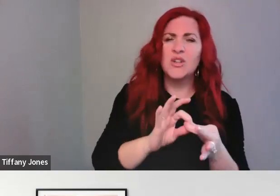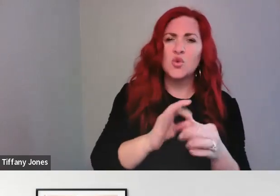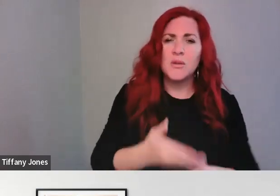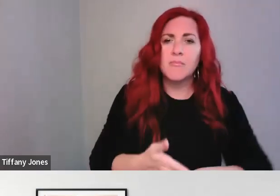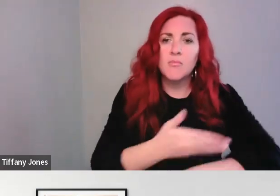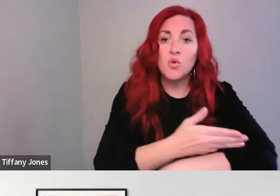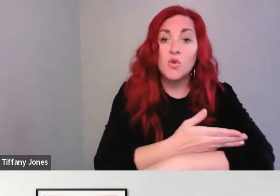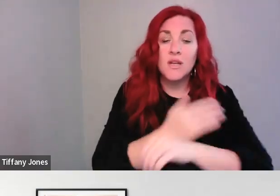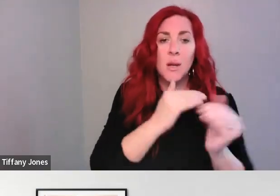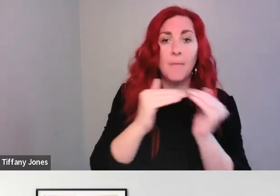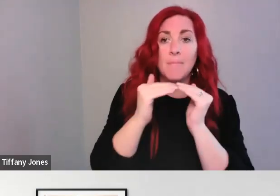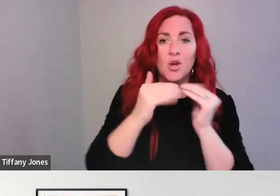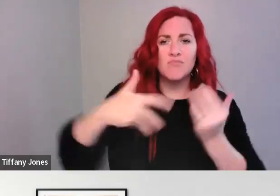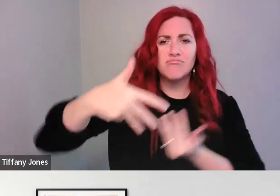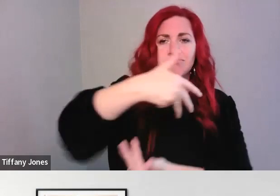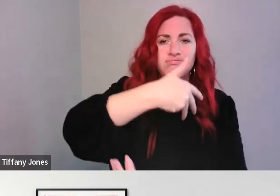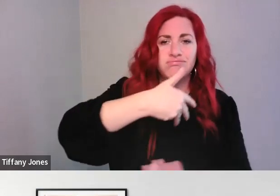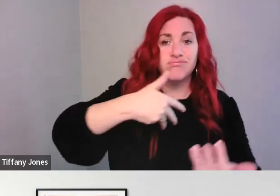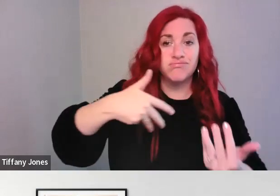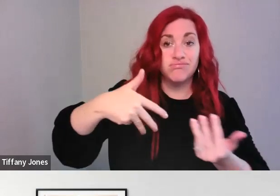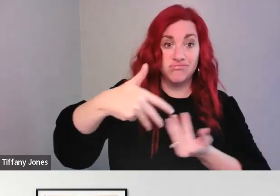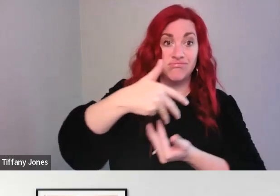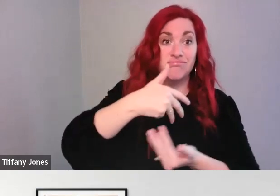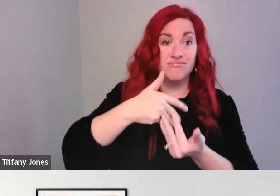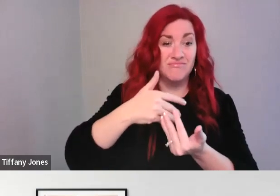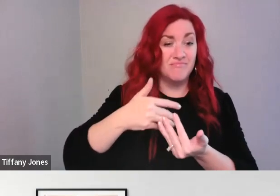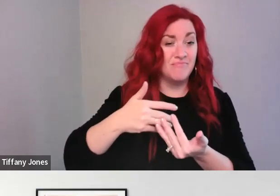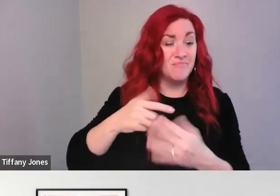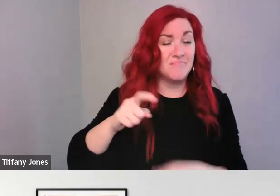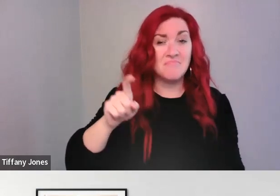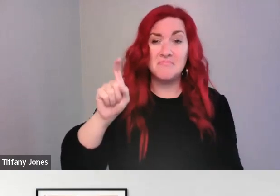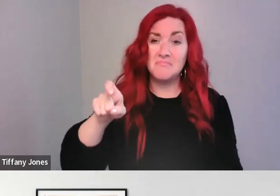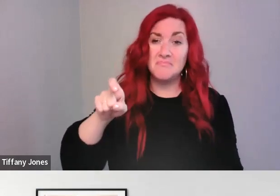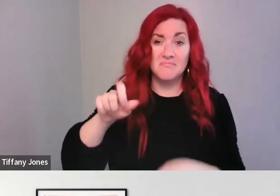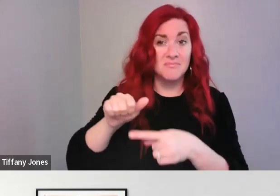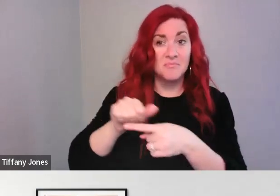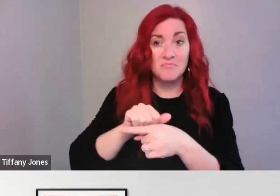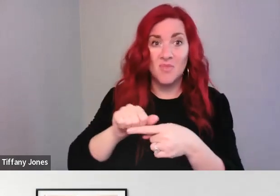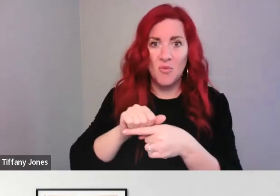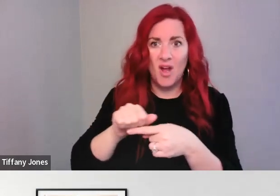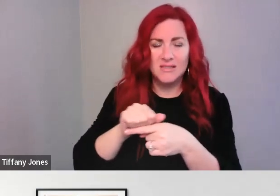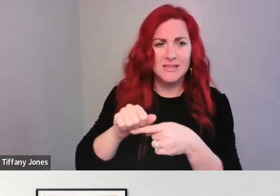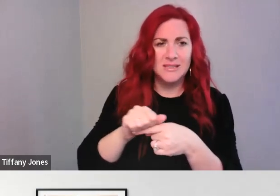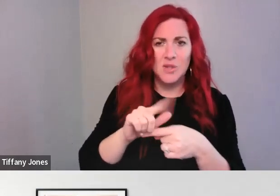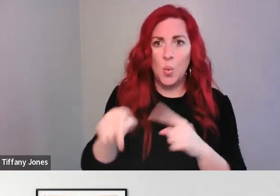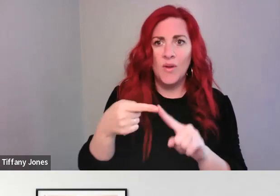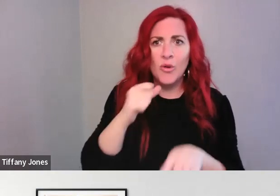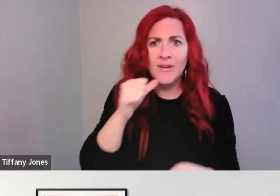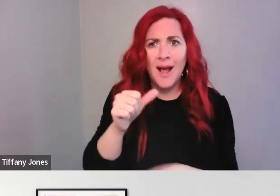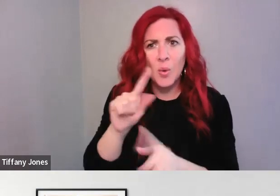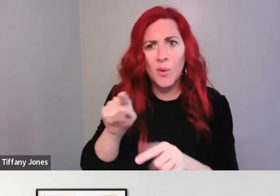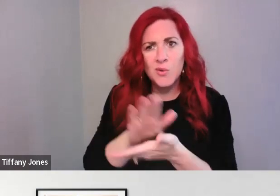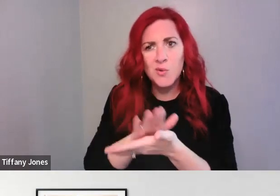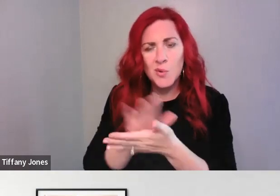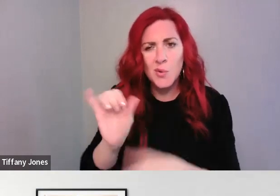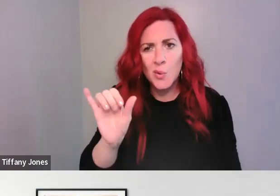peer interaction, they're going to need to practice that outside of school as well. So allowing them to have this assistive technology